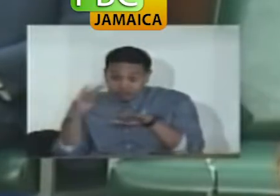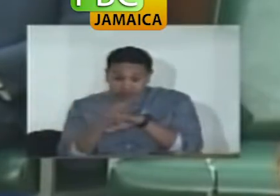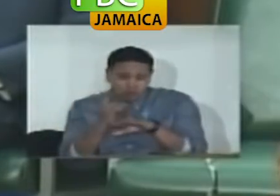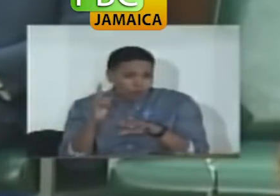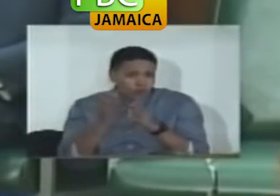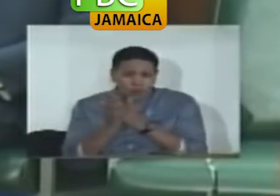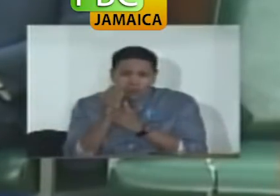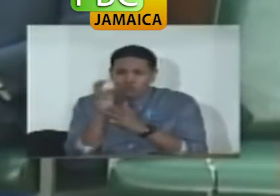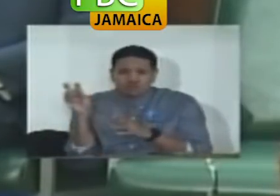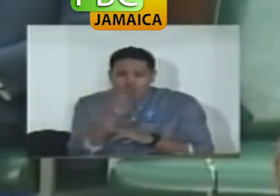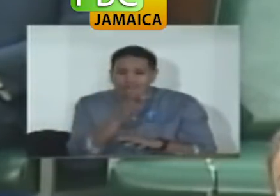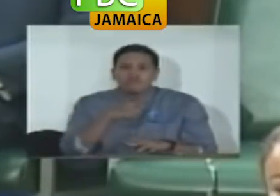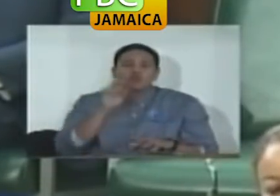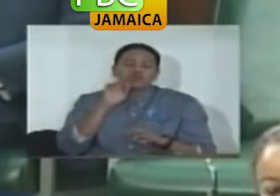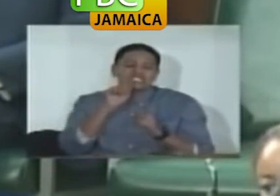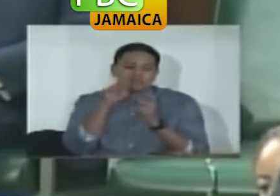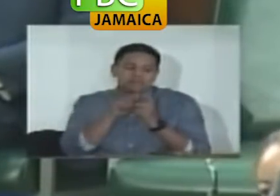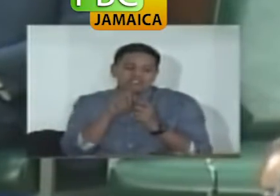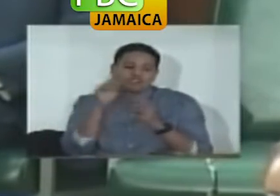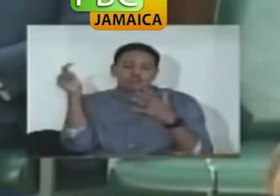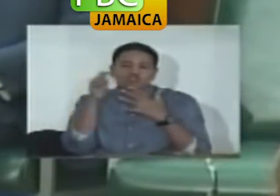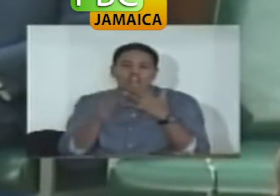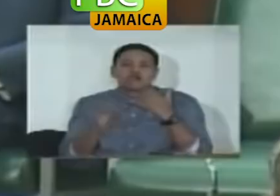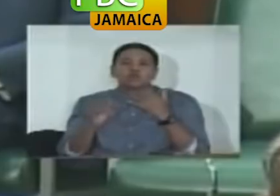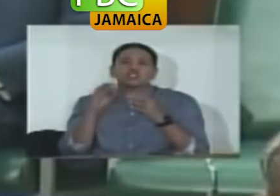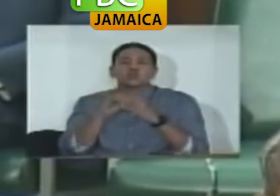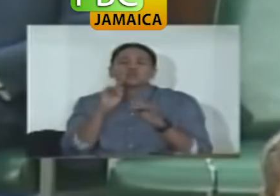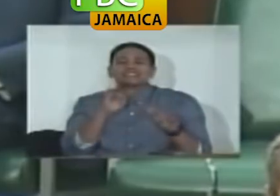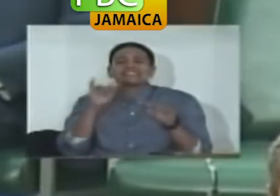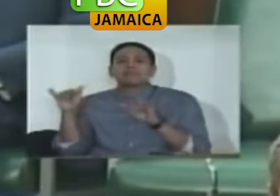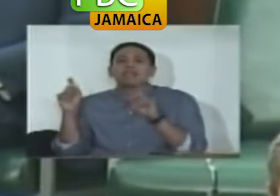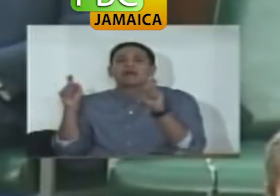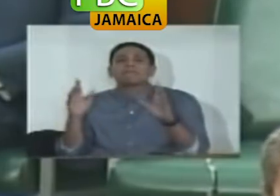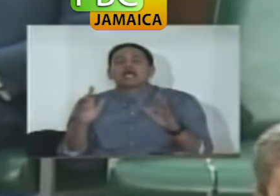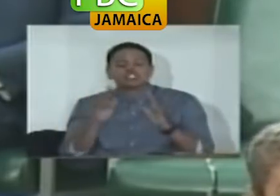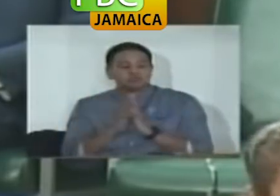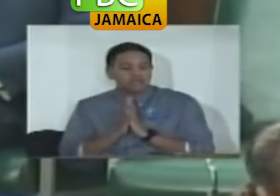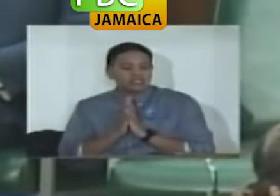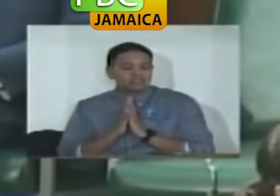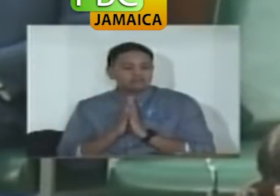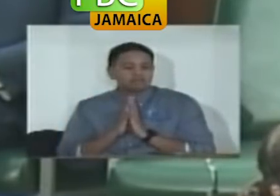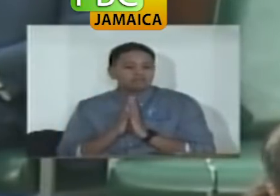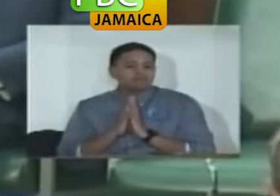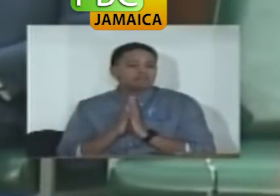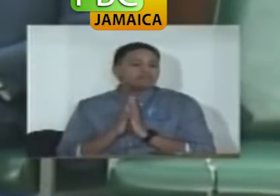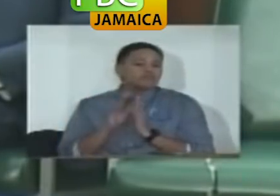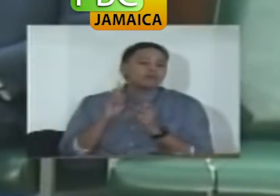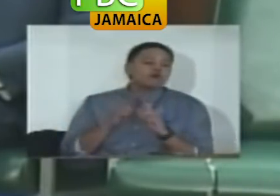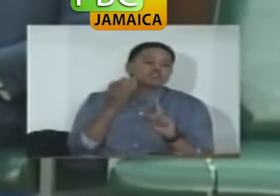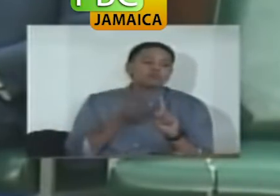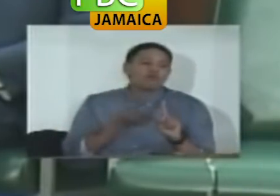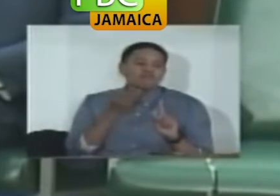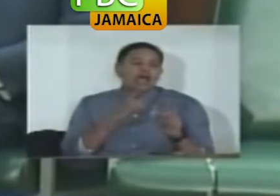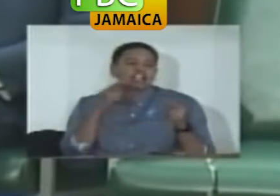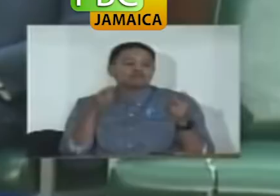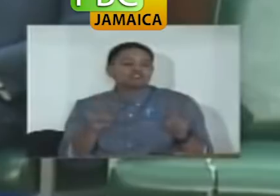have evaluated specific criteria which includes similar management and profile results